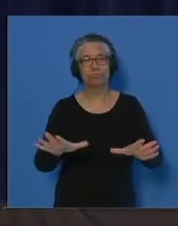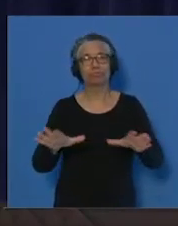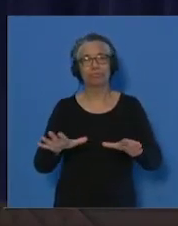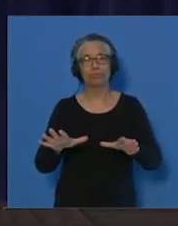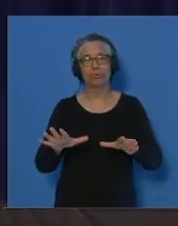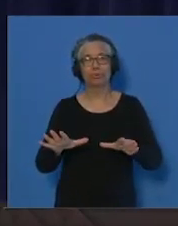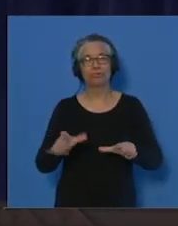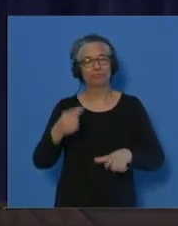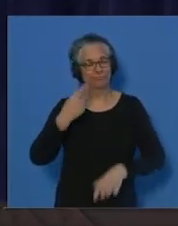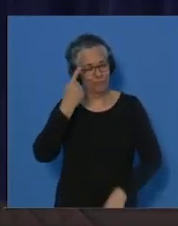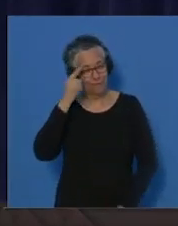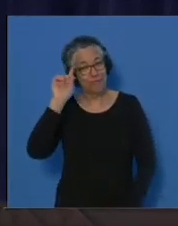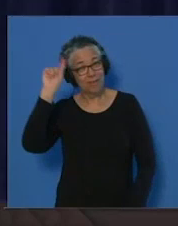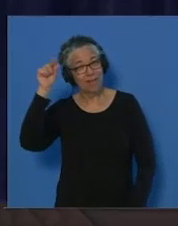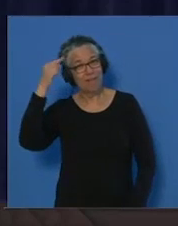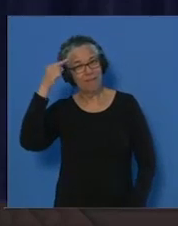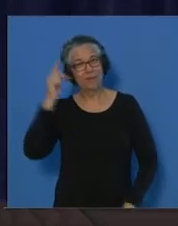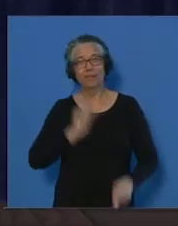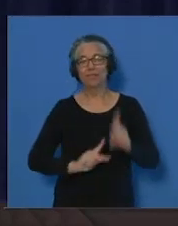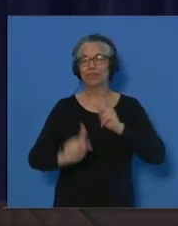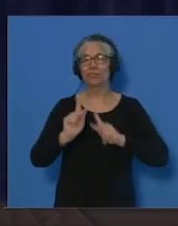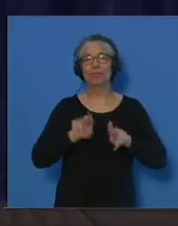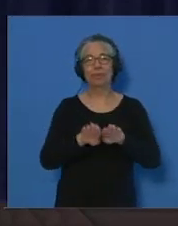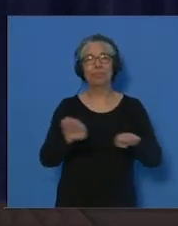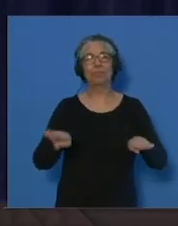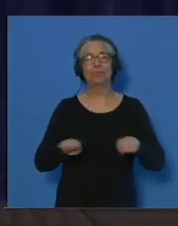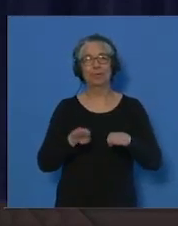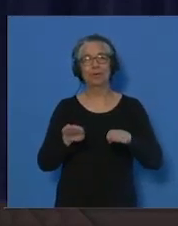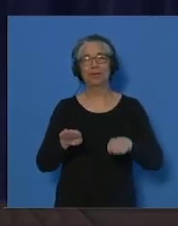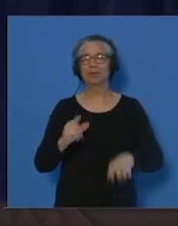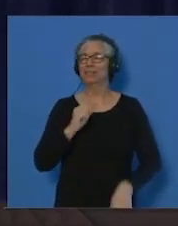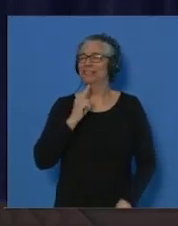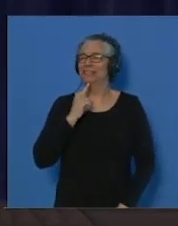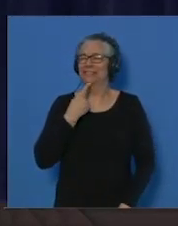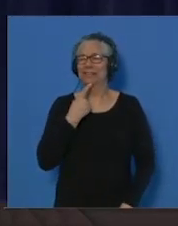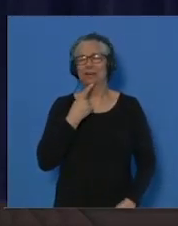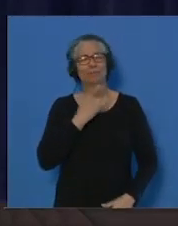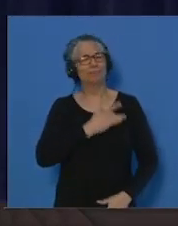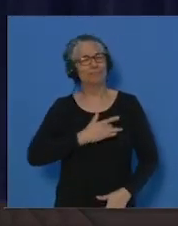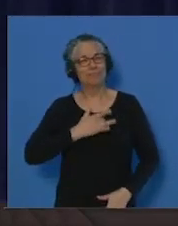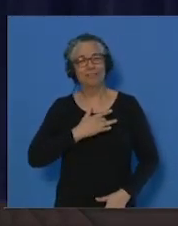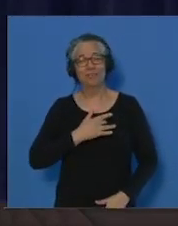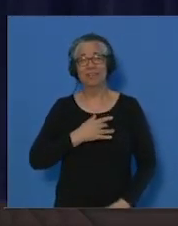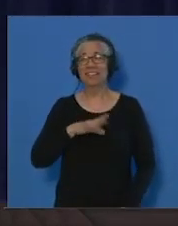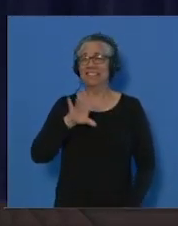of the government and the people of Bermuda, I add my sincere appreciation to the